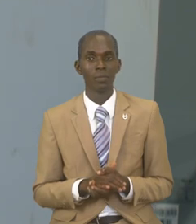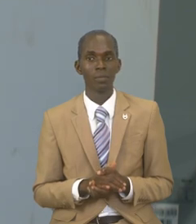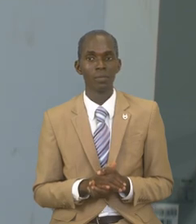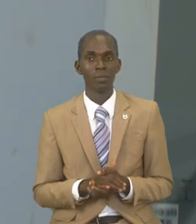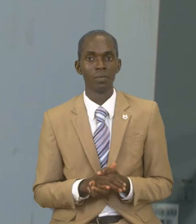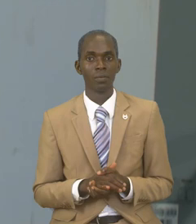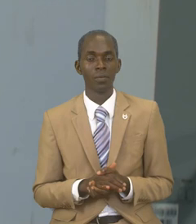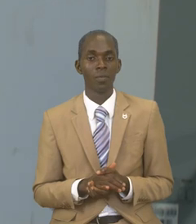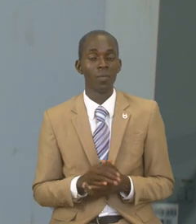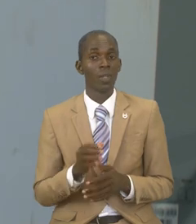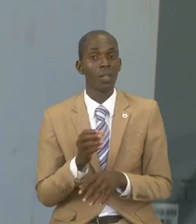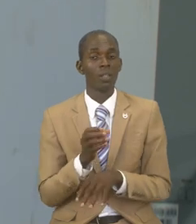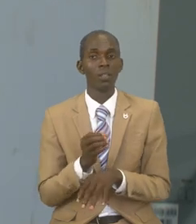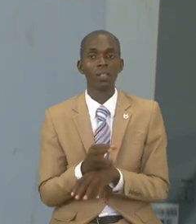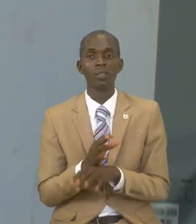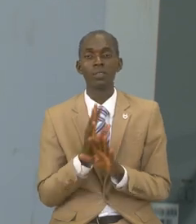Counselors, please.